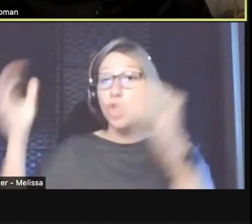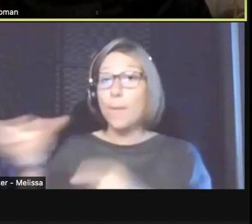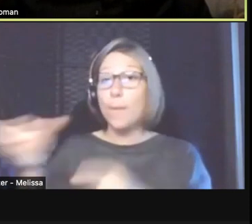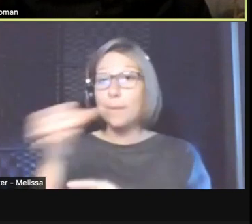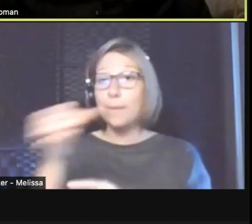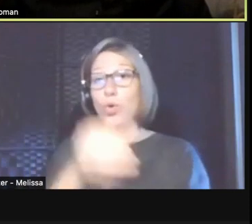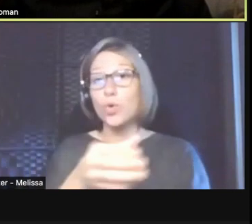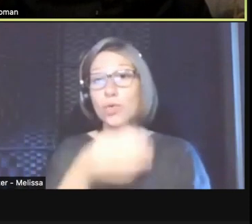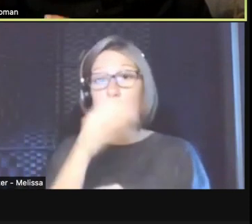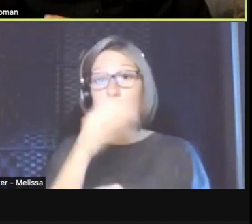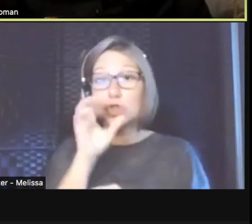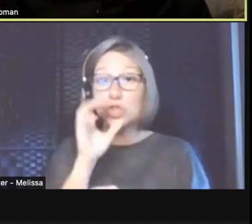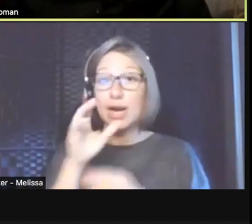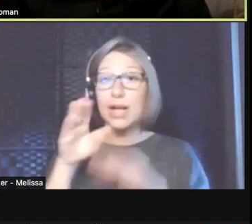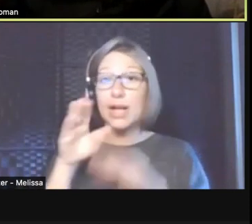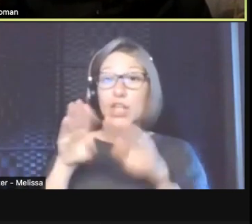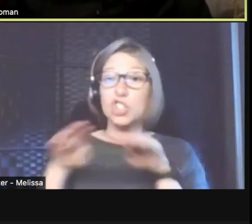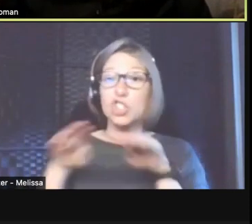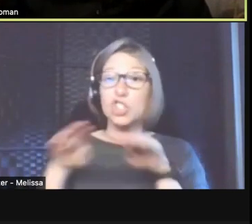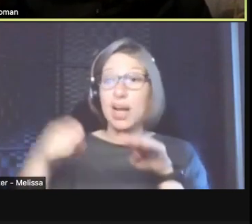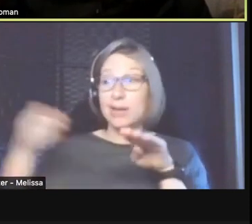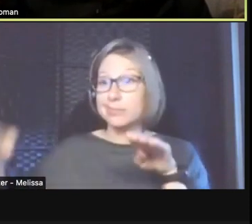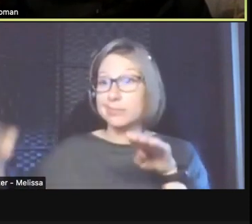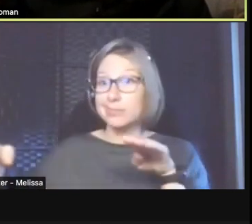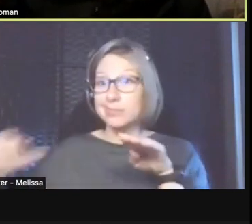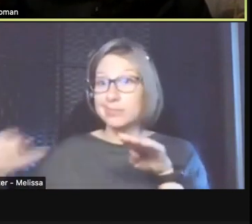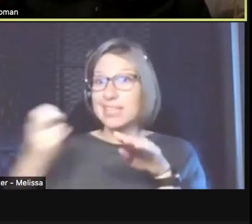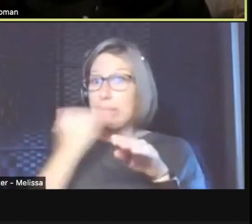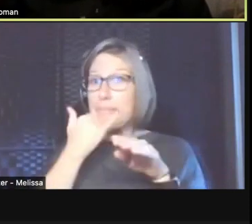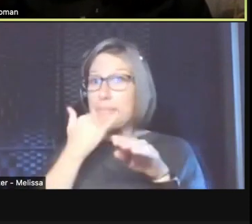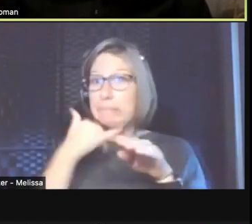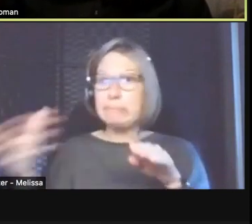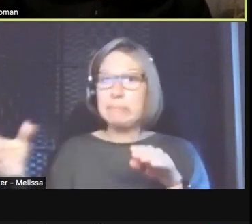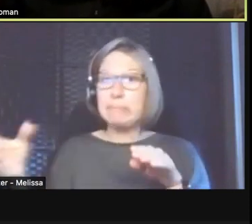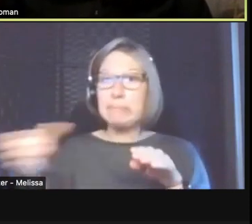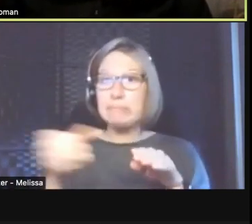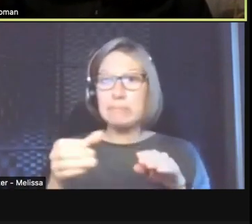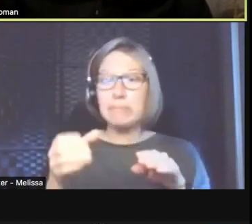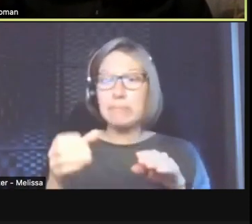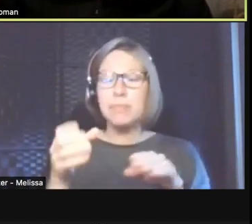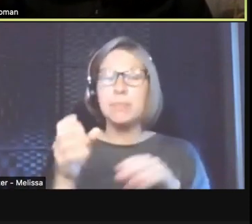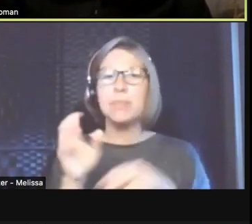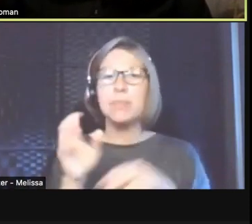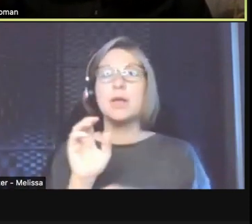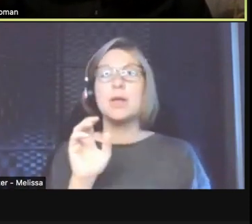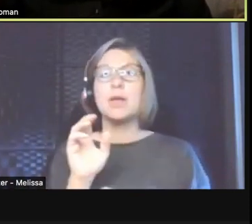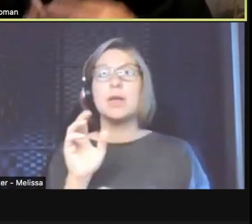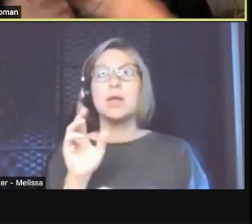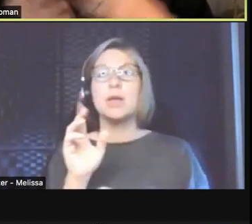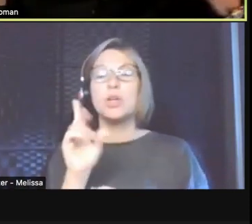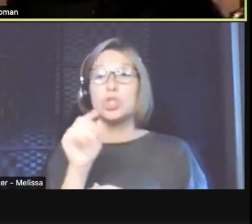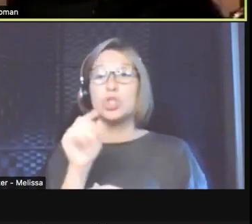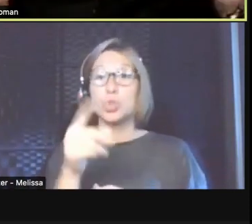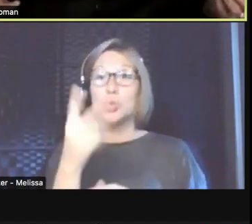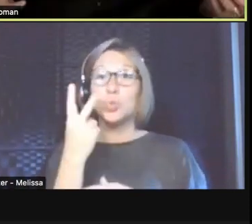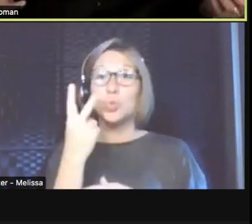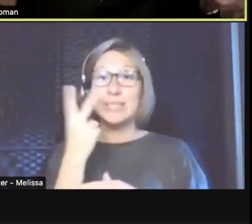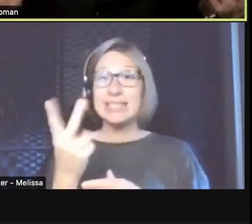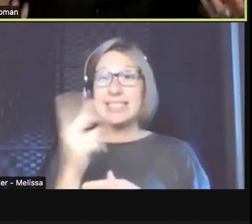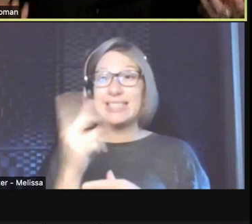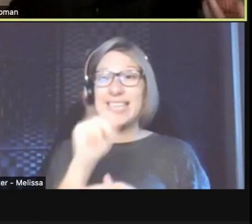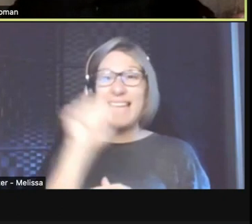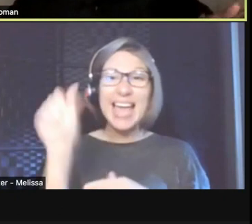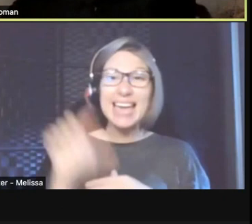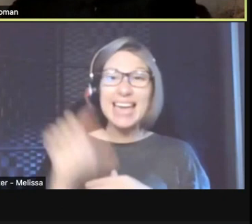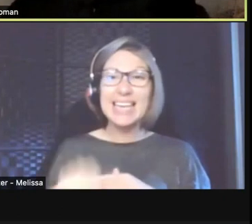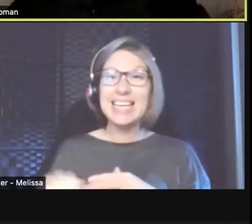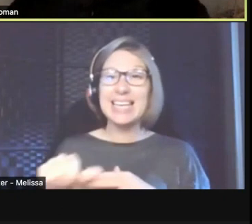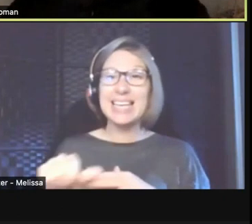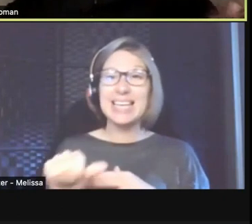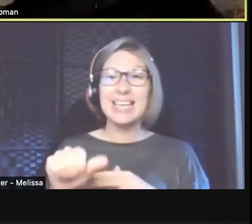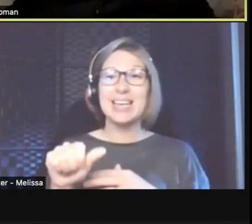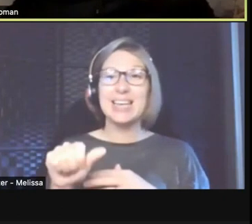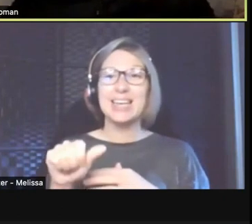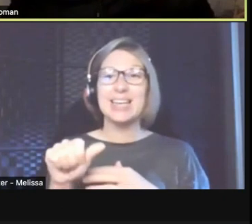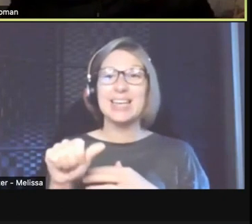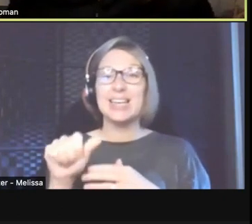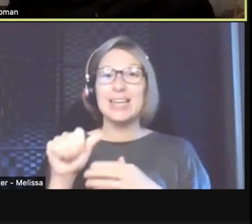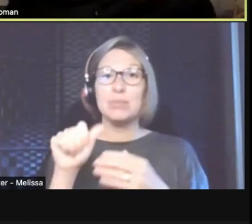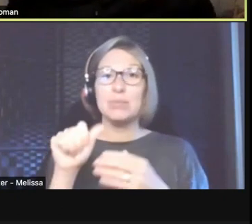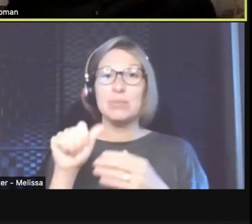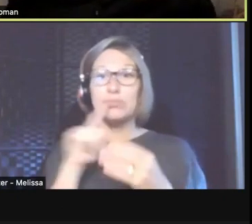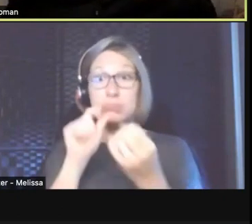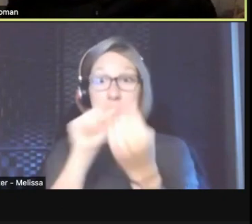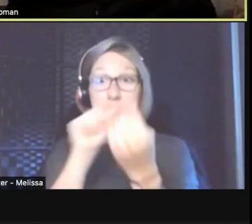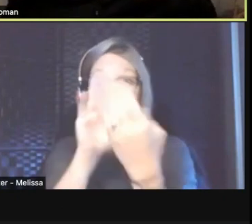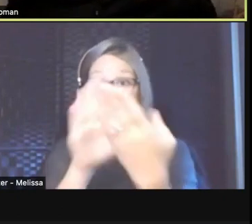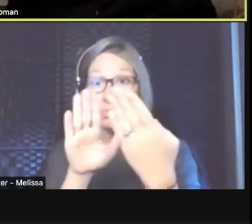child next to him whose drink he accidentally took? Do you see any addressing of